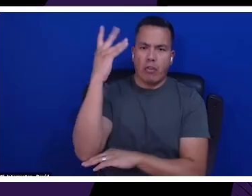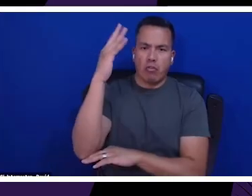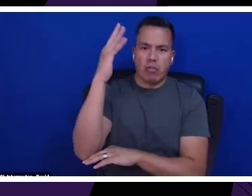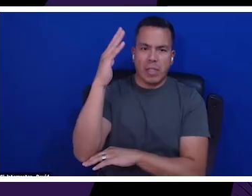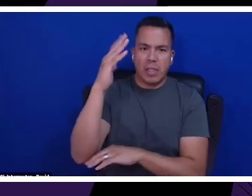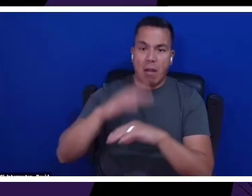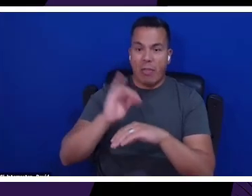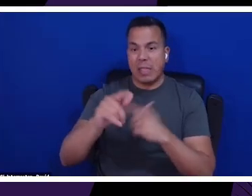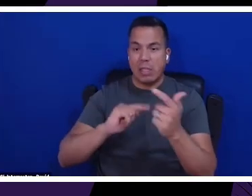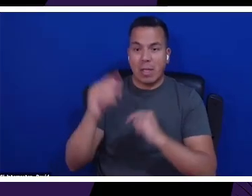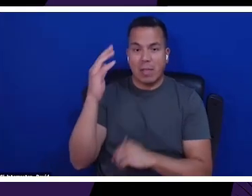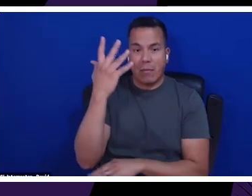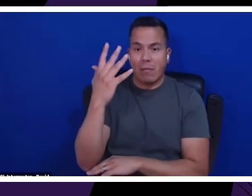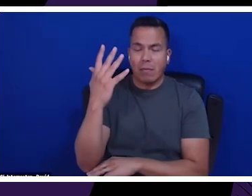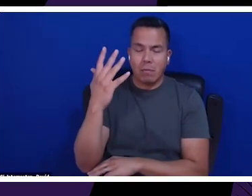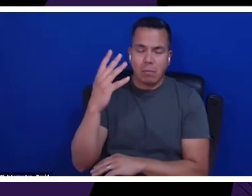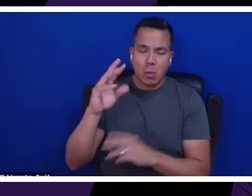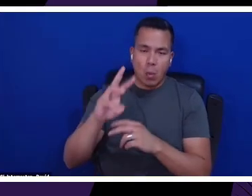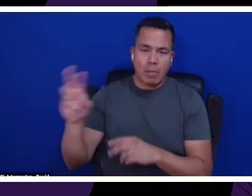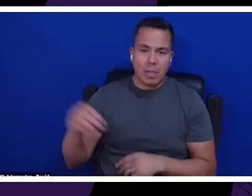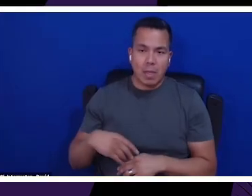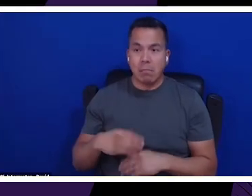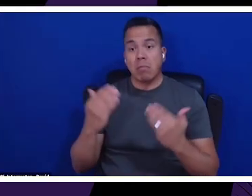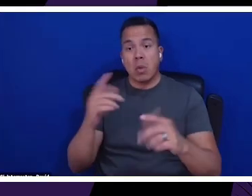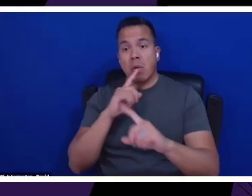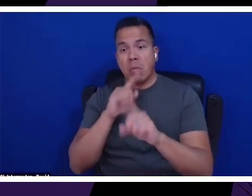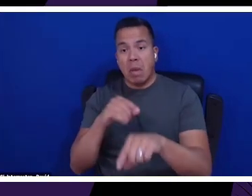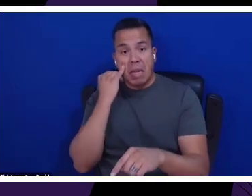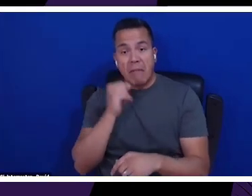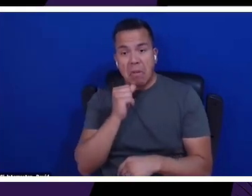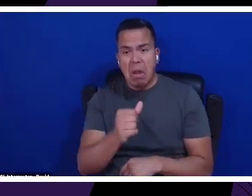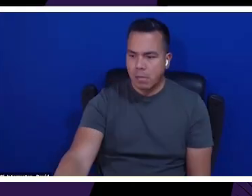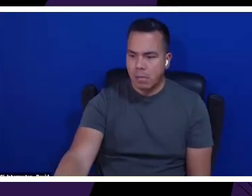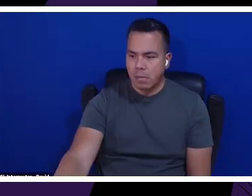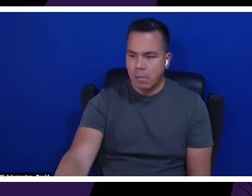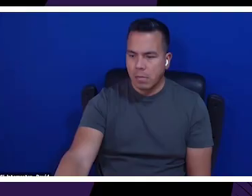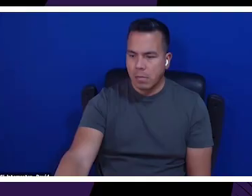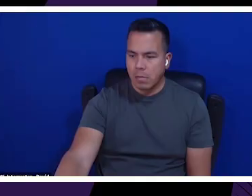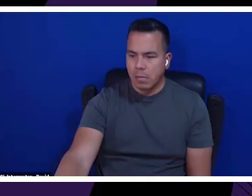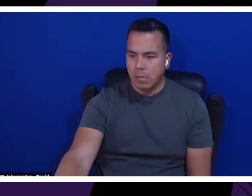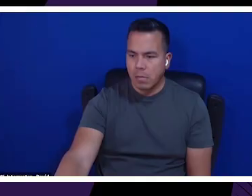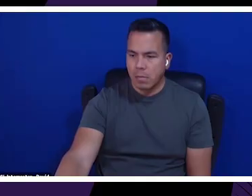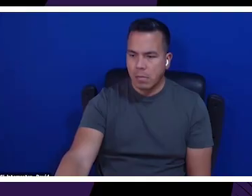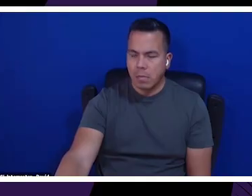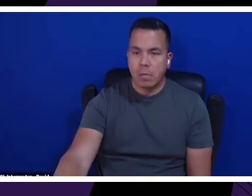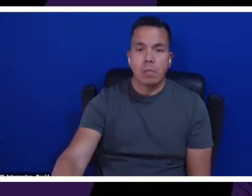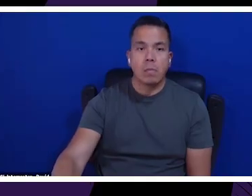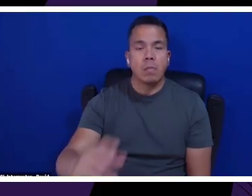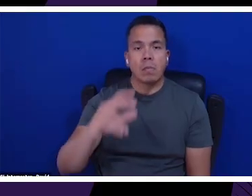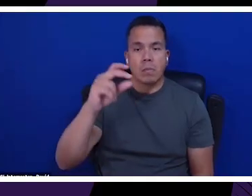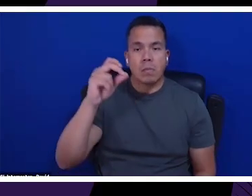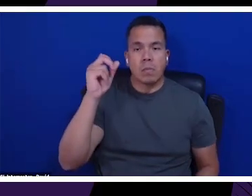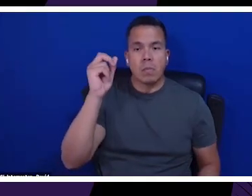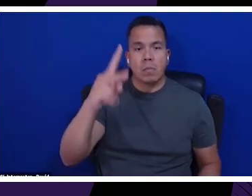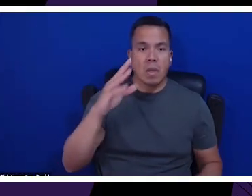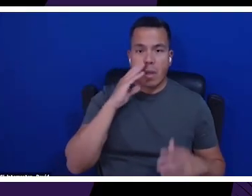free to respond if you're able to, and if not, you can just look at our website while we wait. We are going to begin our demo, but we